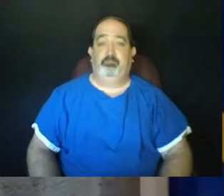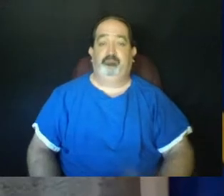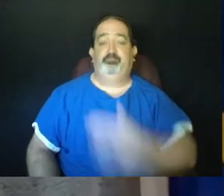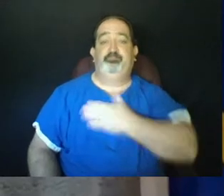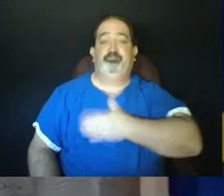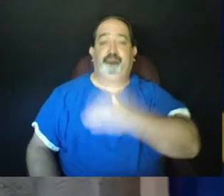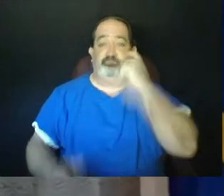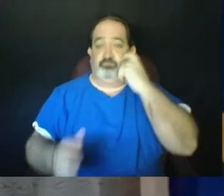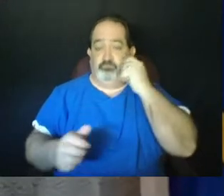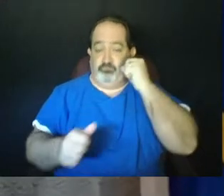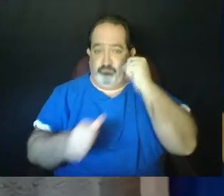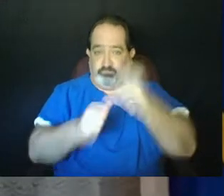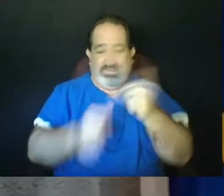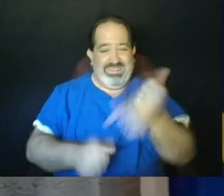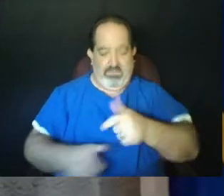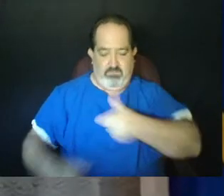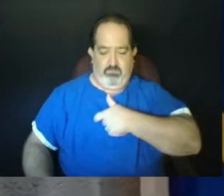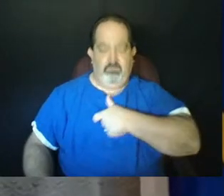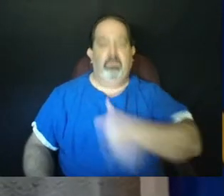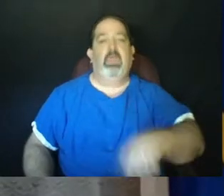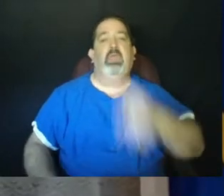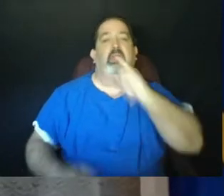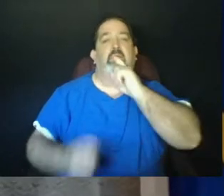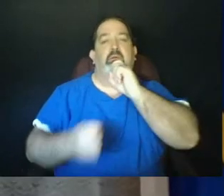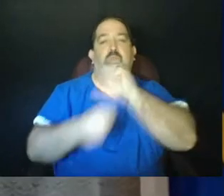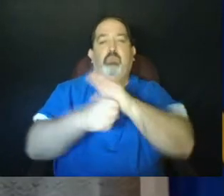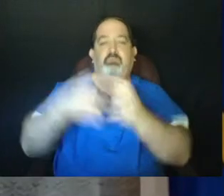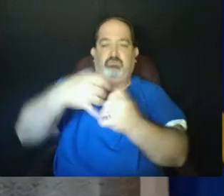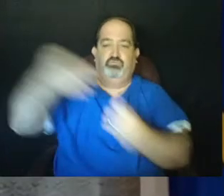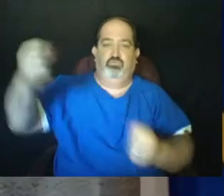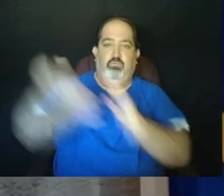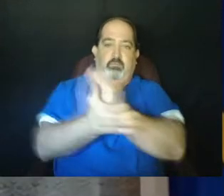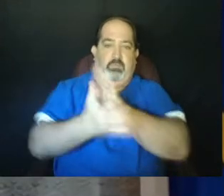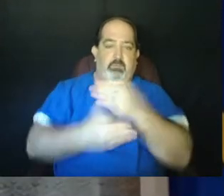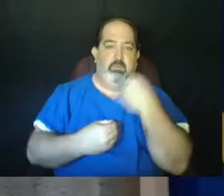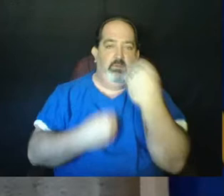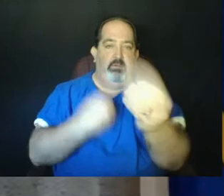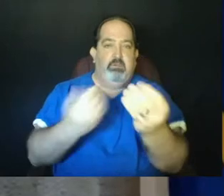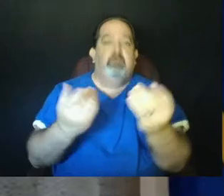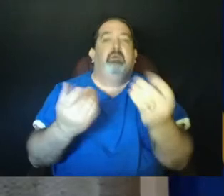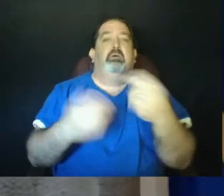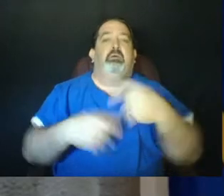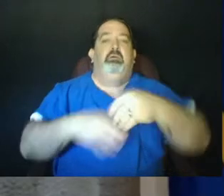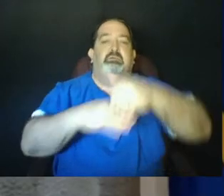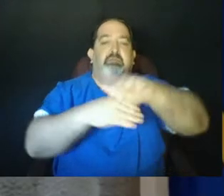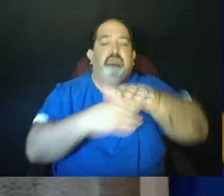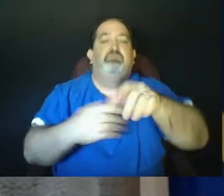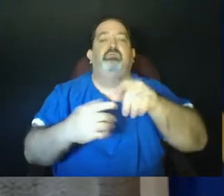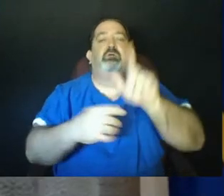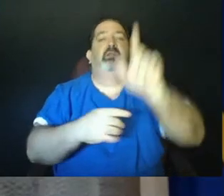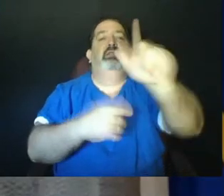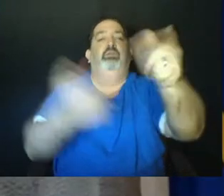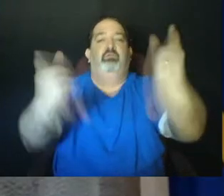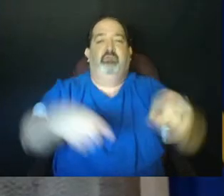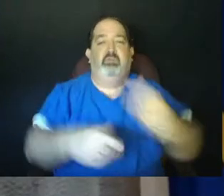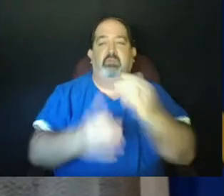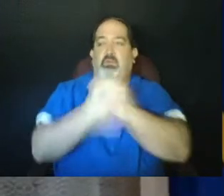Please remember that any award medallion and promissory scrolls will be arranged to be delivered to you at a future event. Congratulations